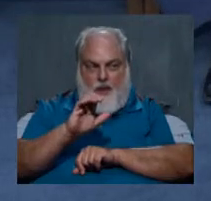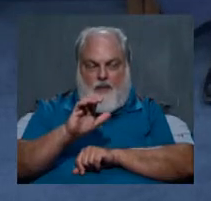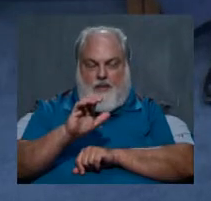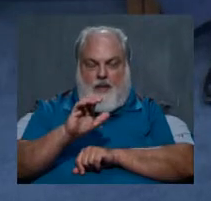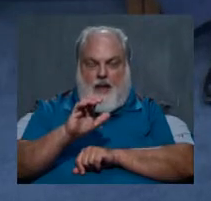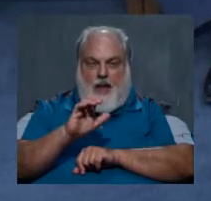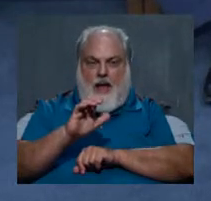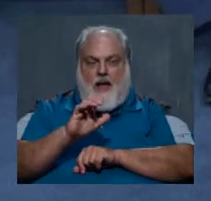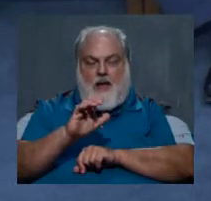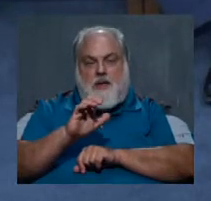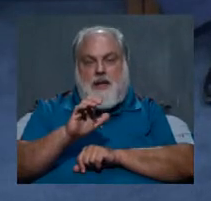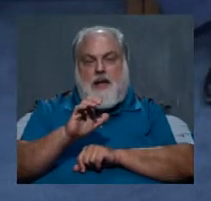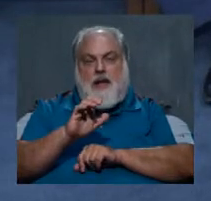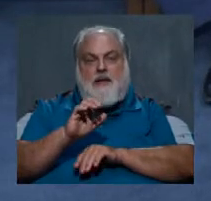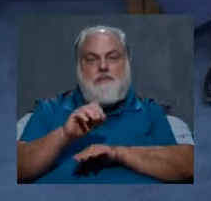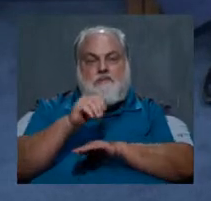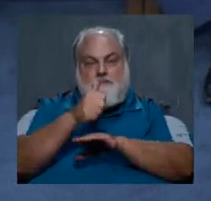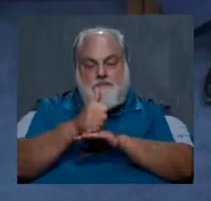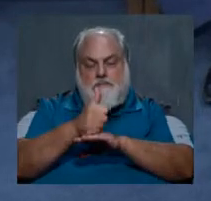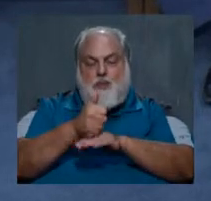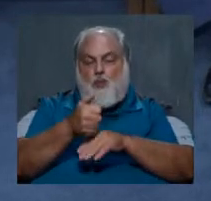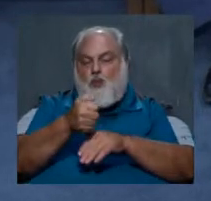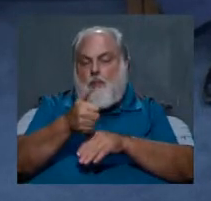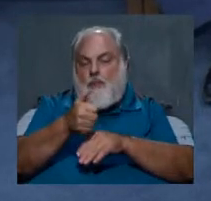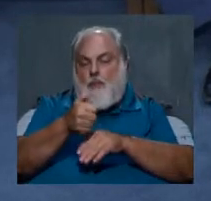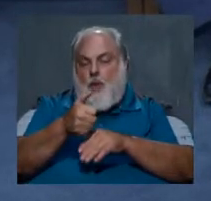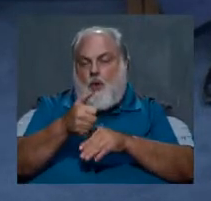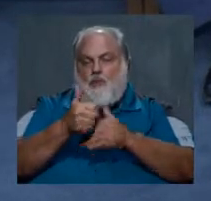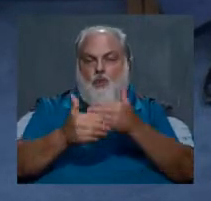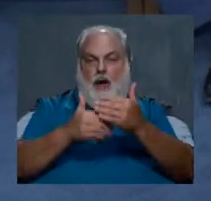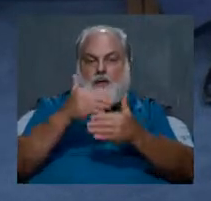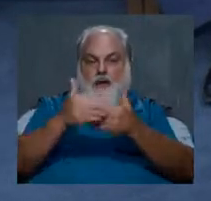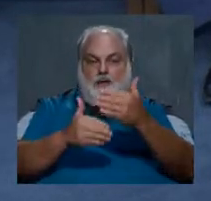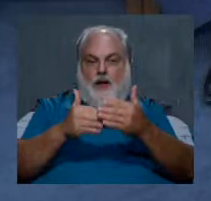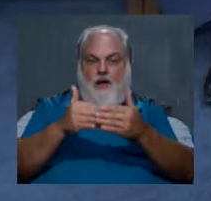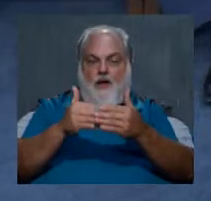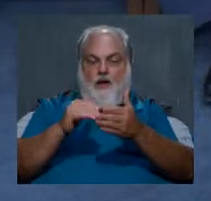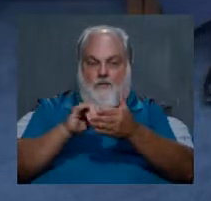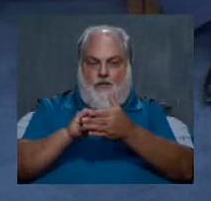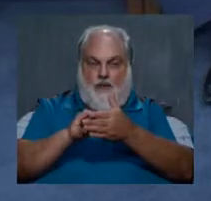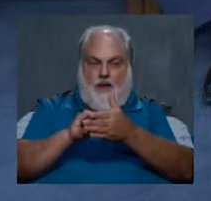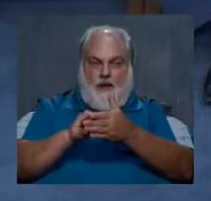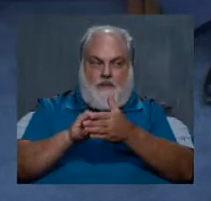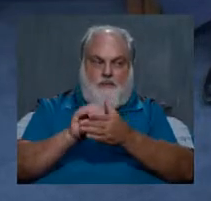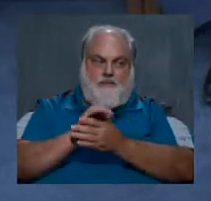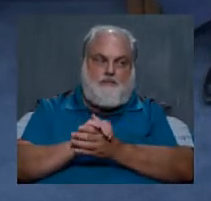expense and actually construct the actuators and the remote control mechanisms that it take to get that done.